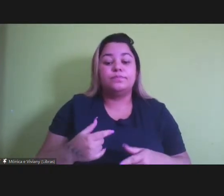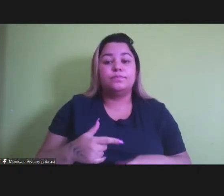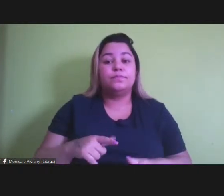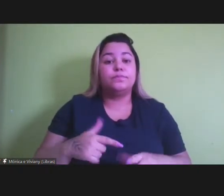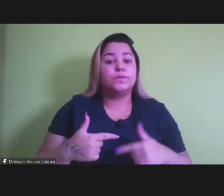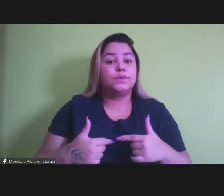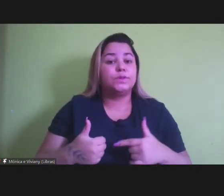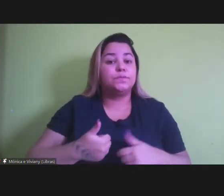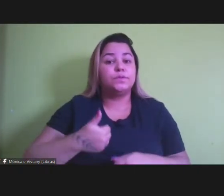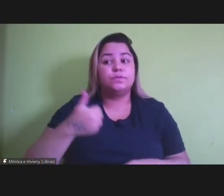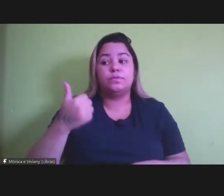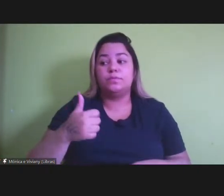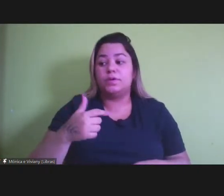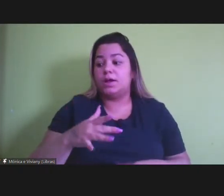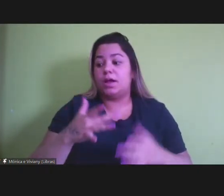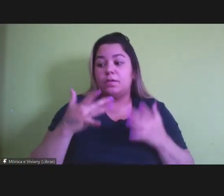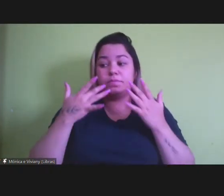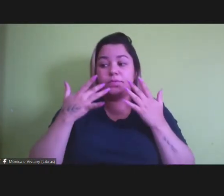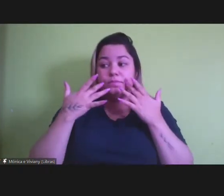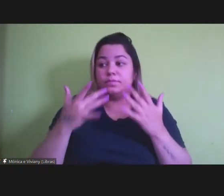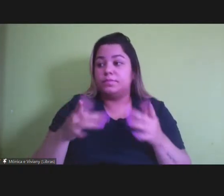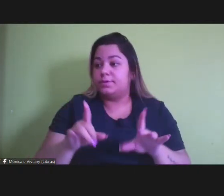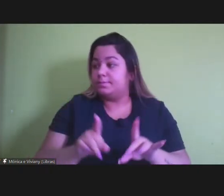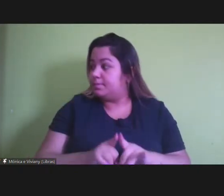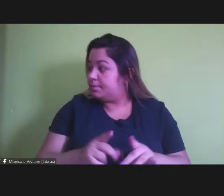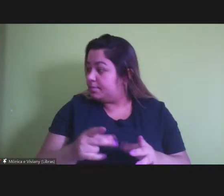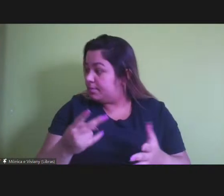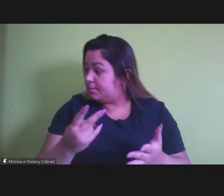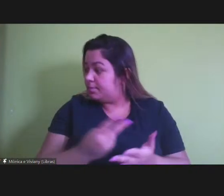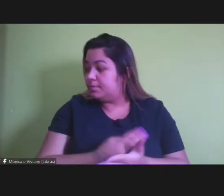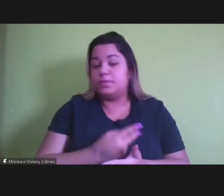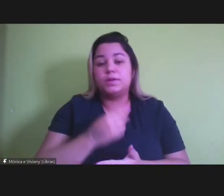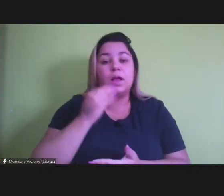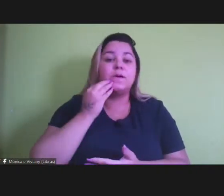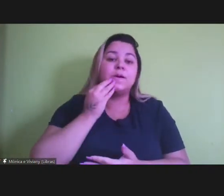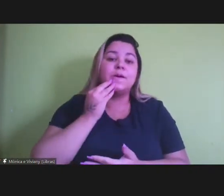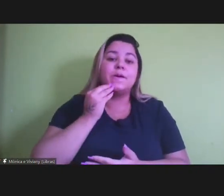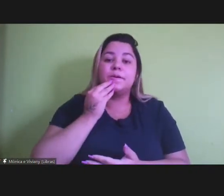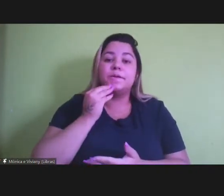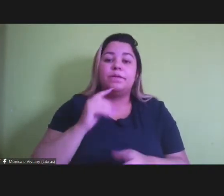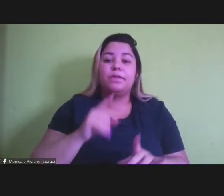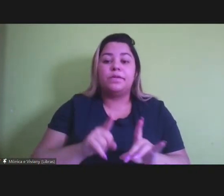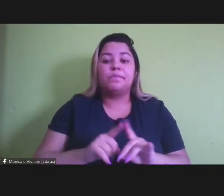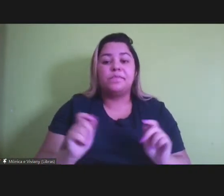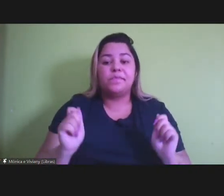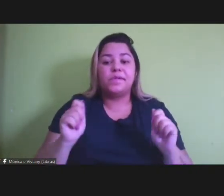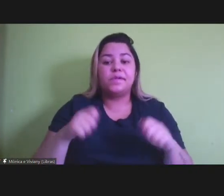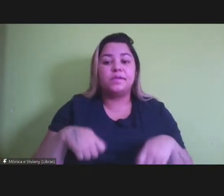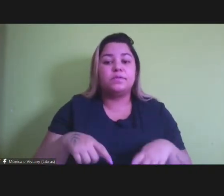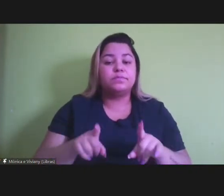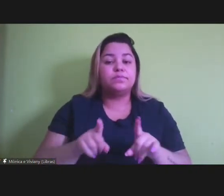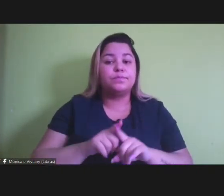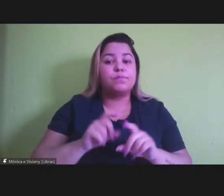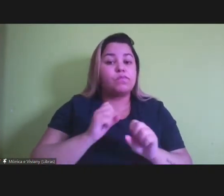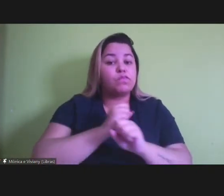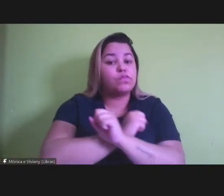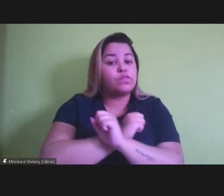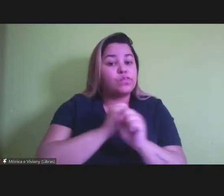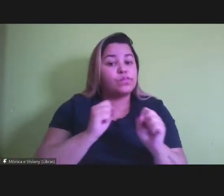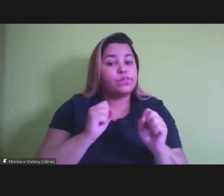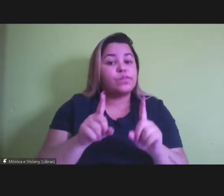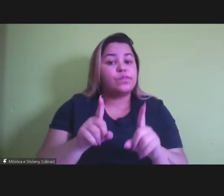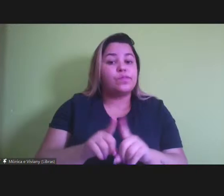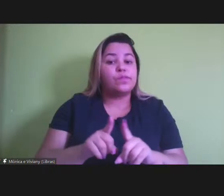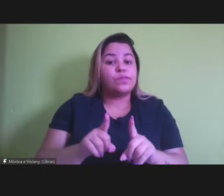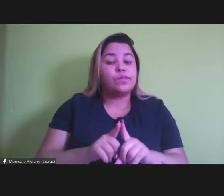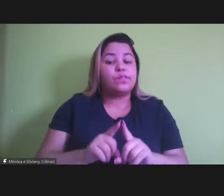ponder, even because of the presentations that happened before us, to understand the necessities, because there are many,